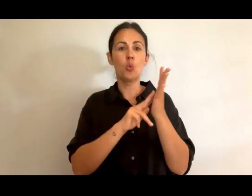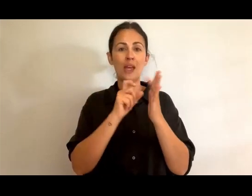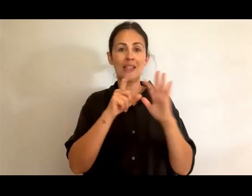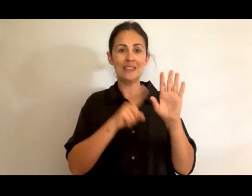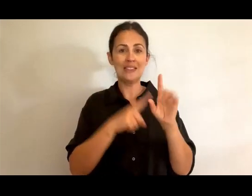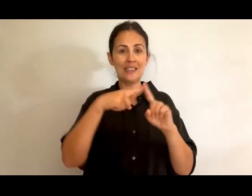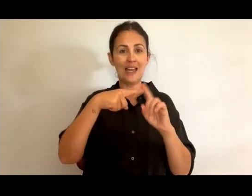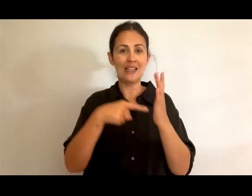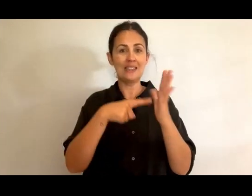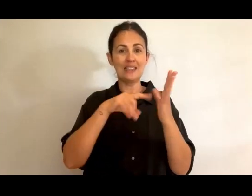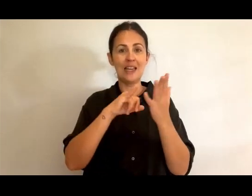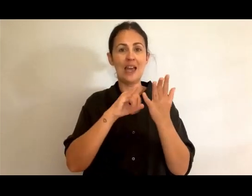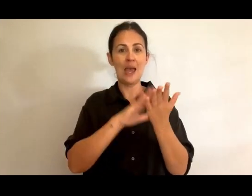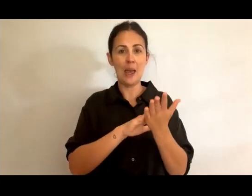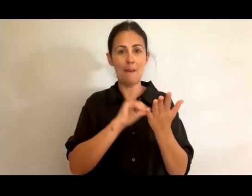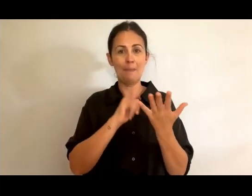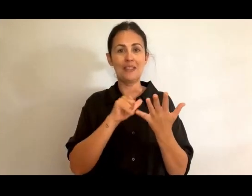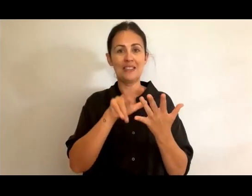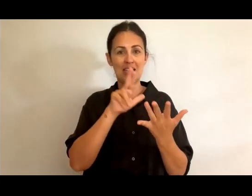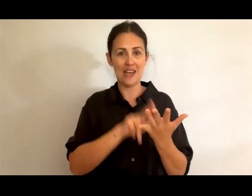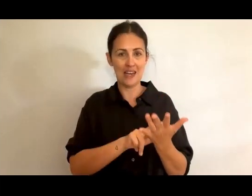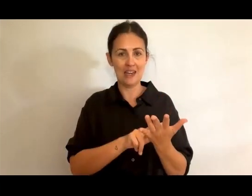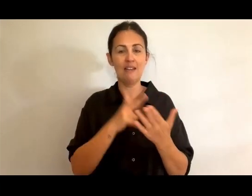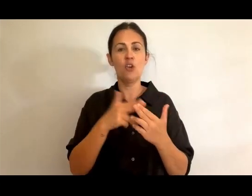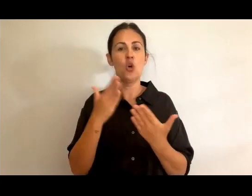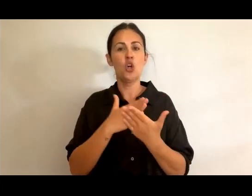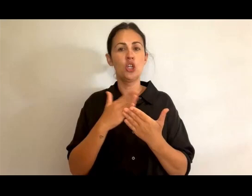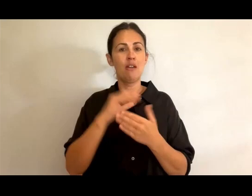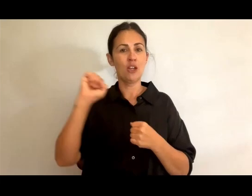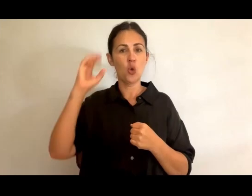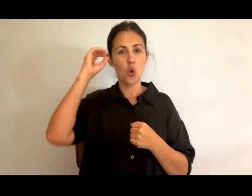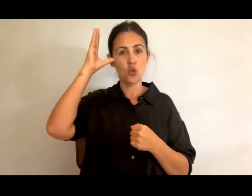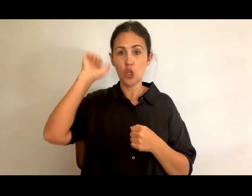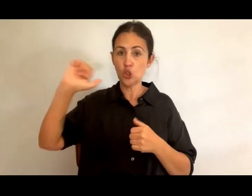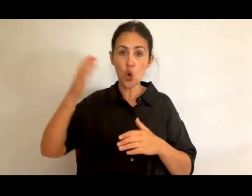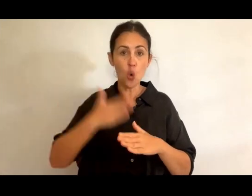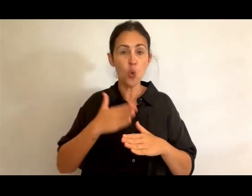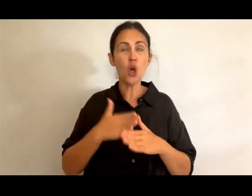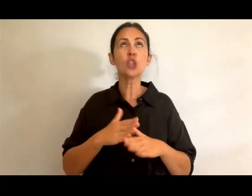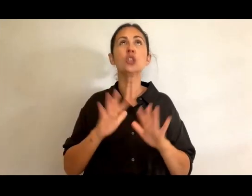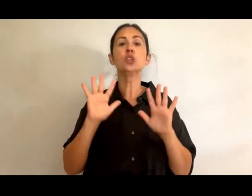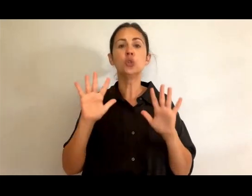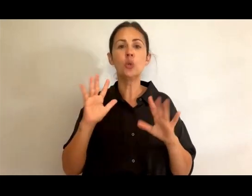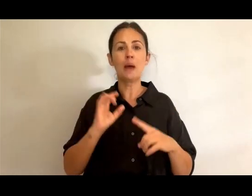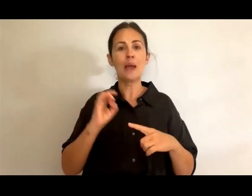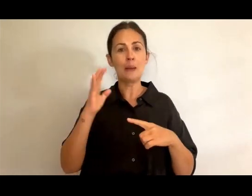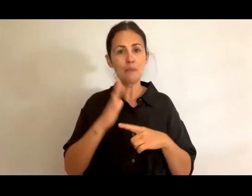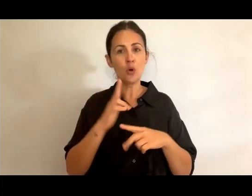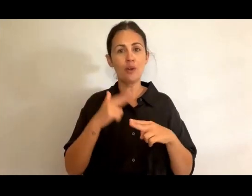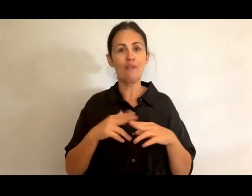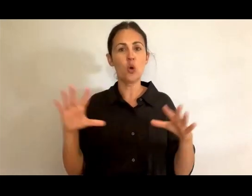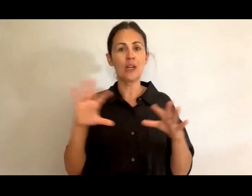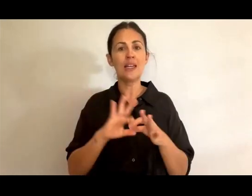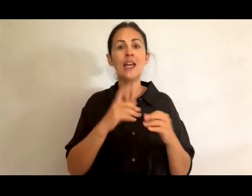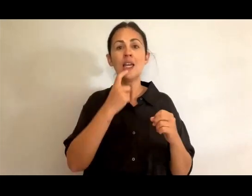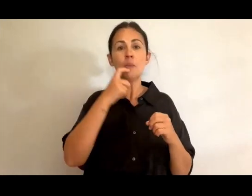I think that the work you're doing is super important in connecting what museums and galleries can do to